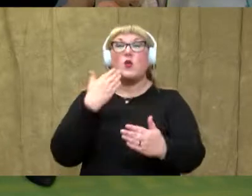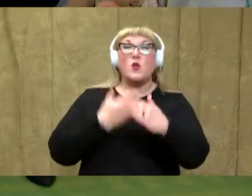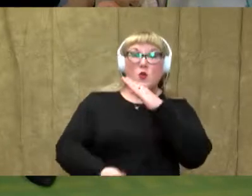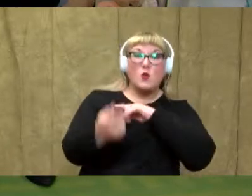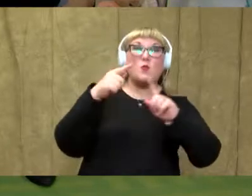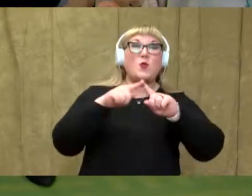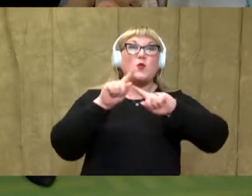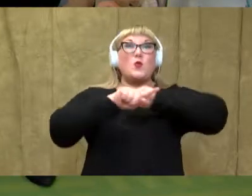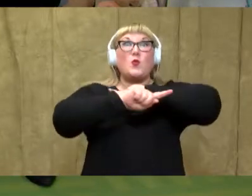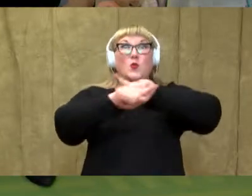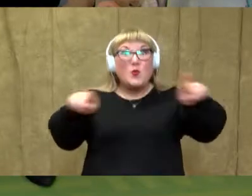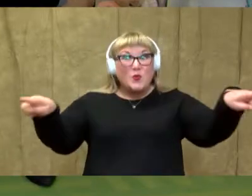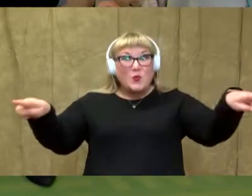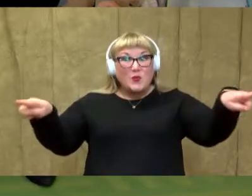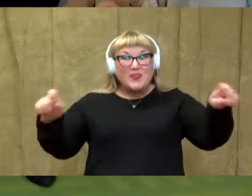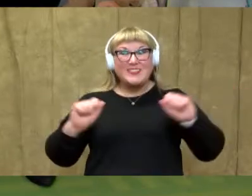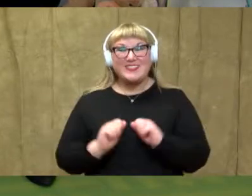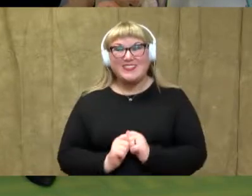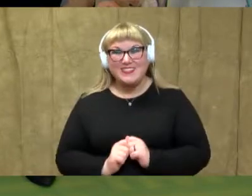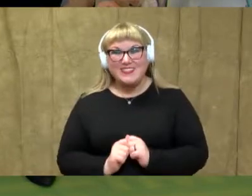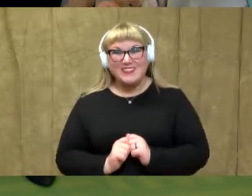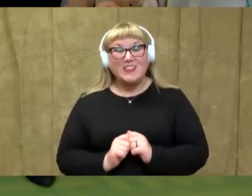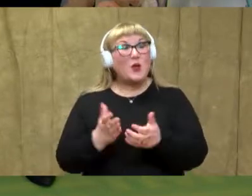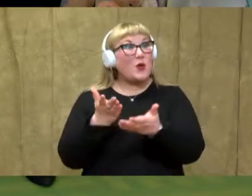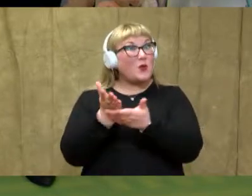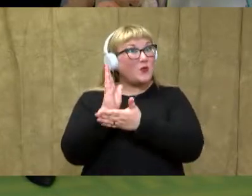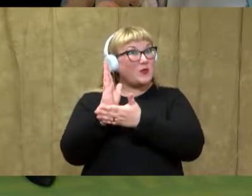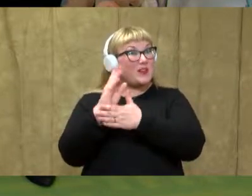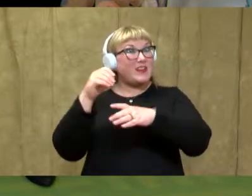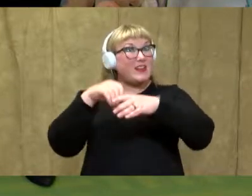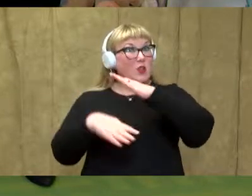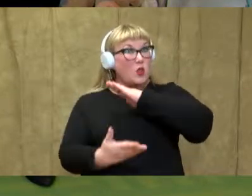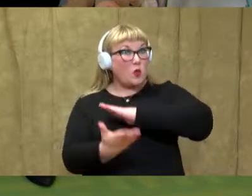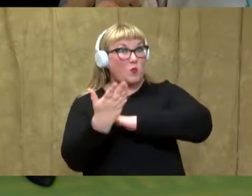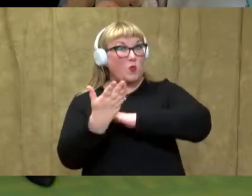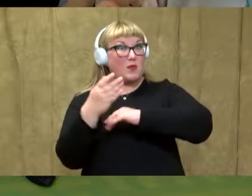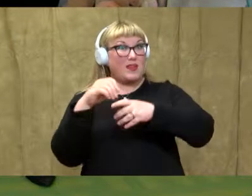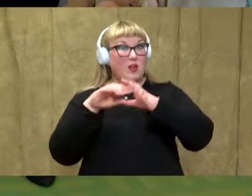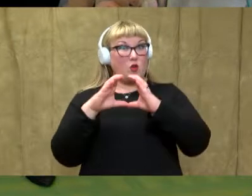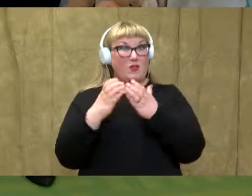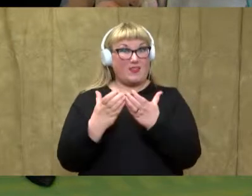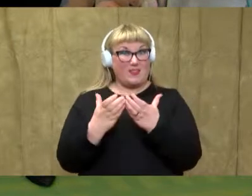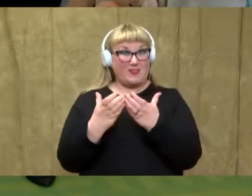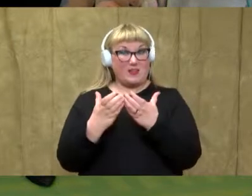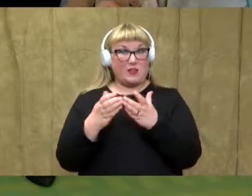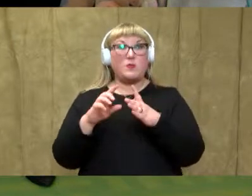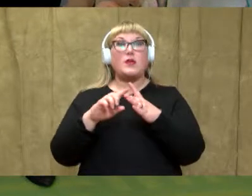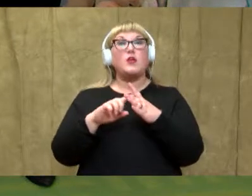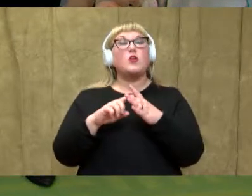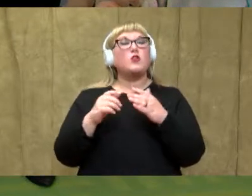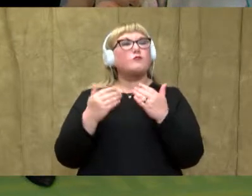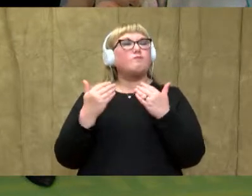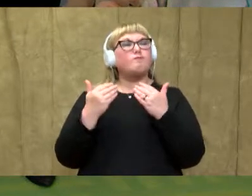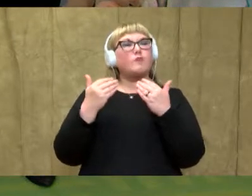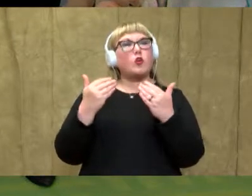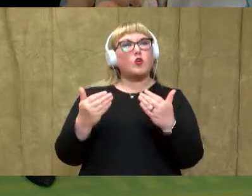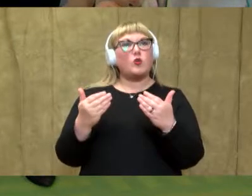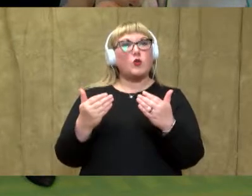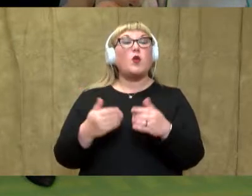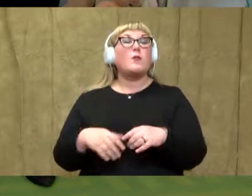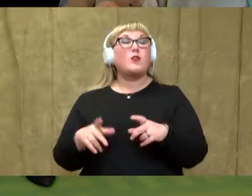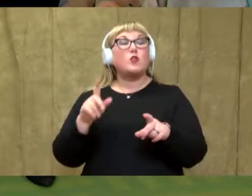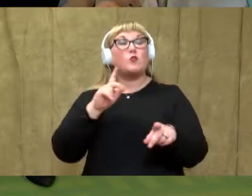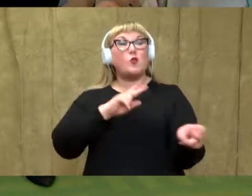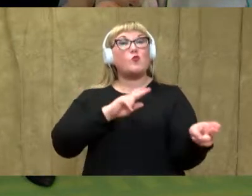to you. All right, guys. In the mornings in our classroom, we start by making sure that we're ready to